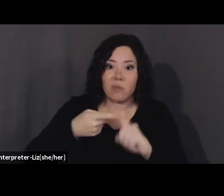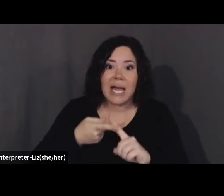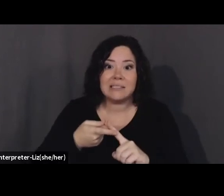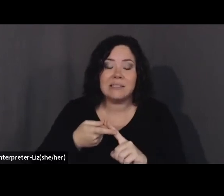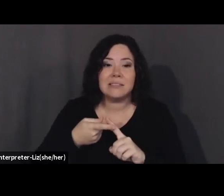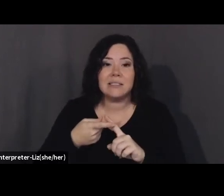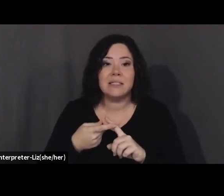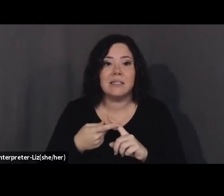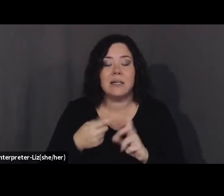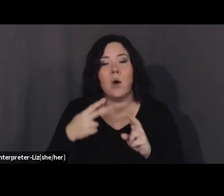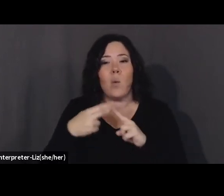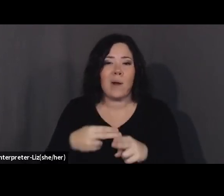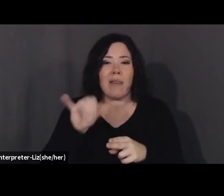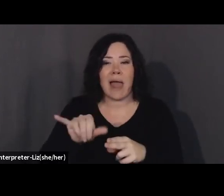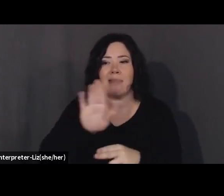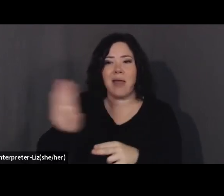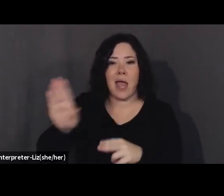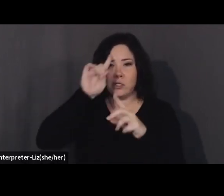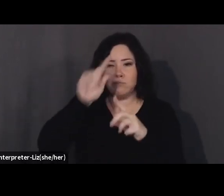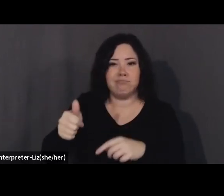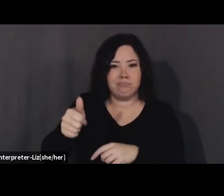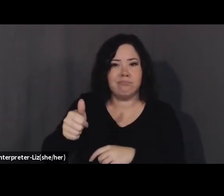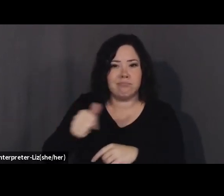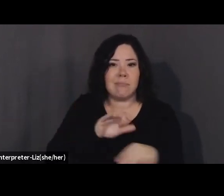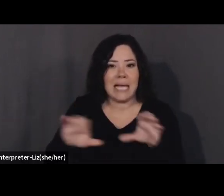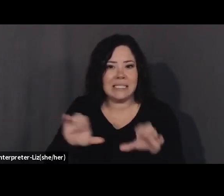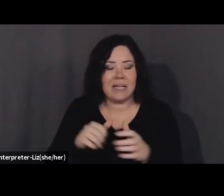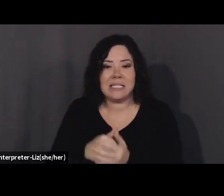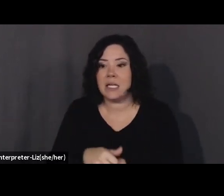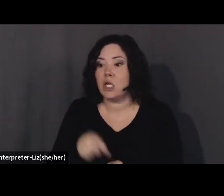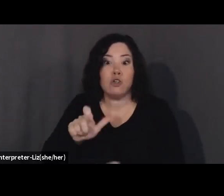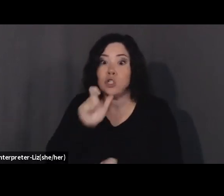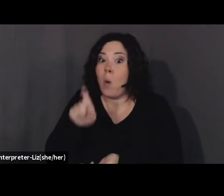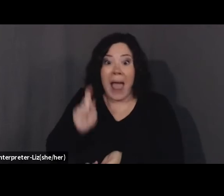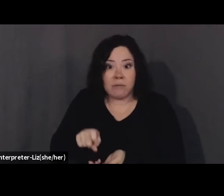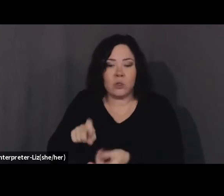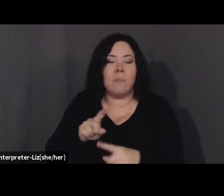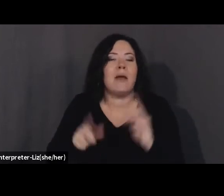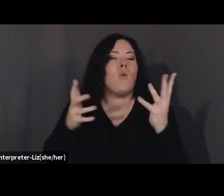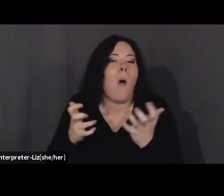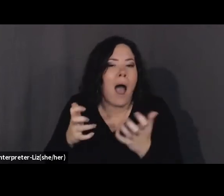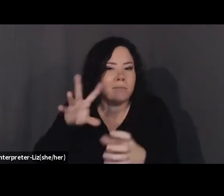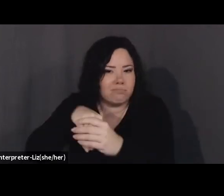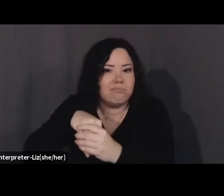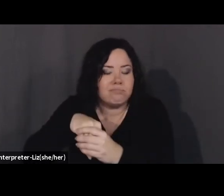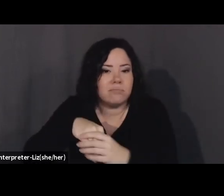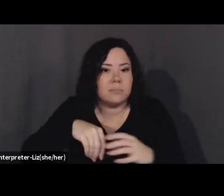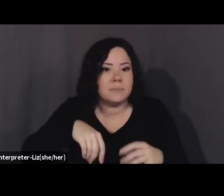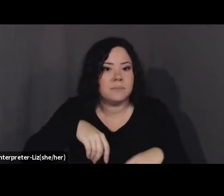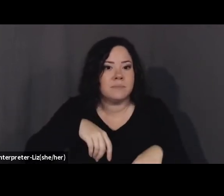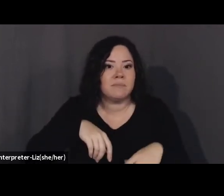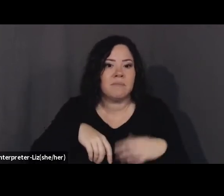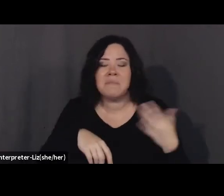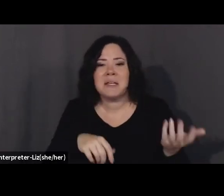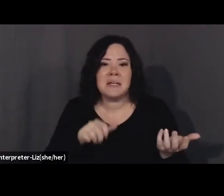them discretionary activities, things that you don't have to do, but you want to do. It actually didn't make a ton of